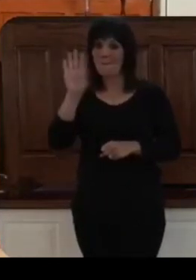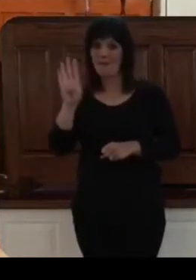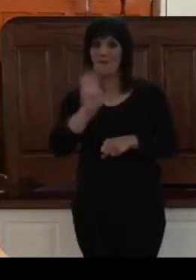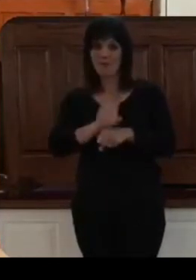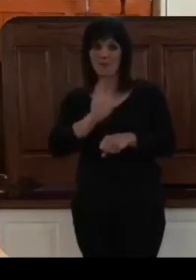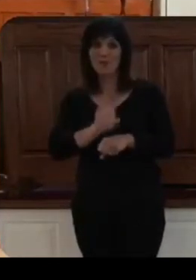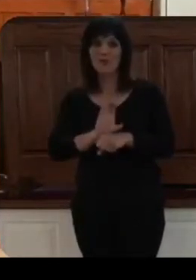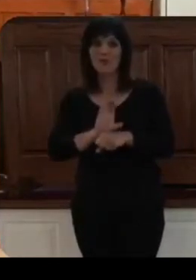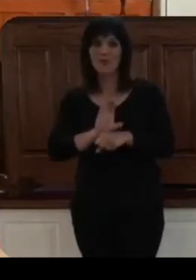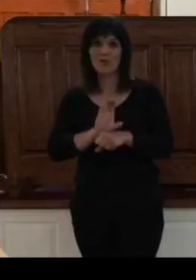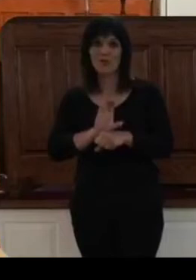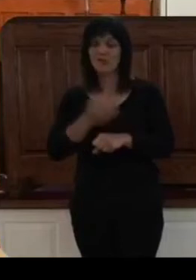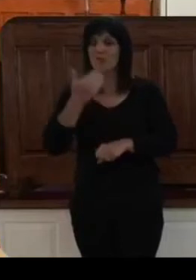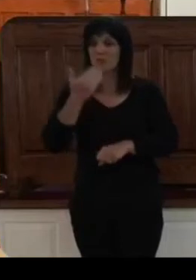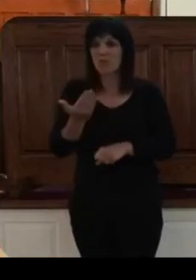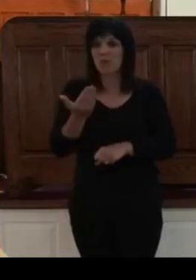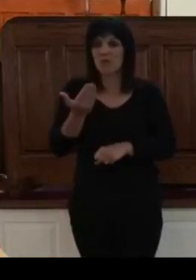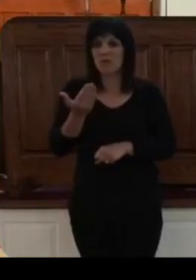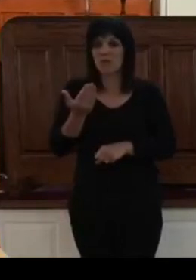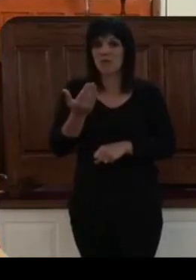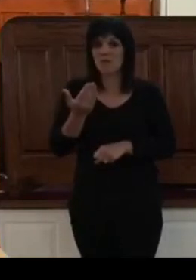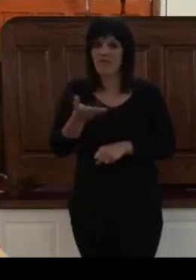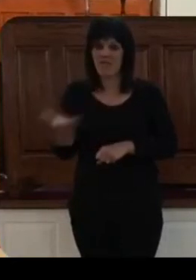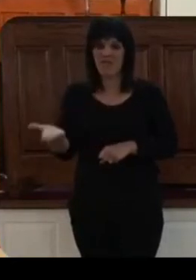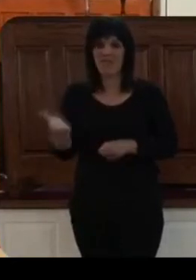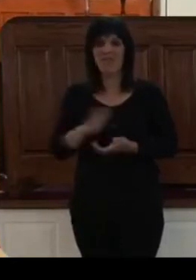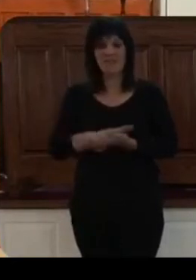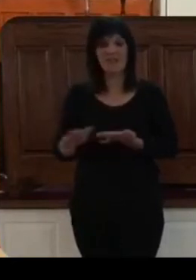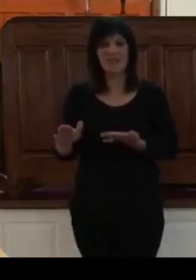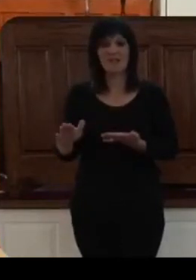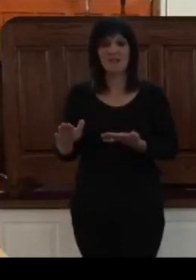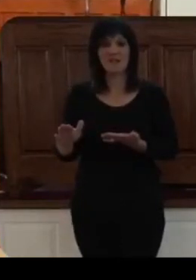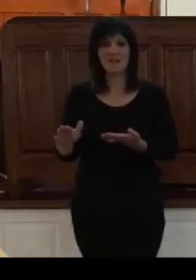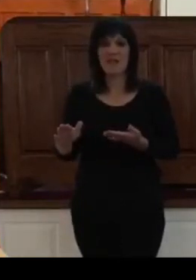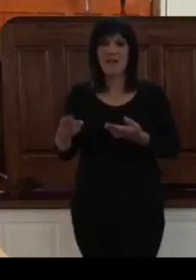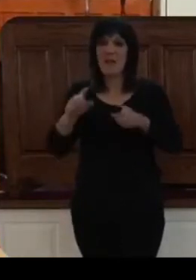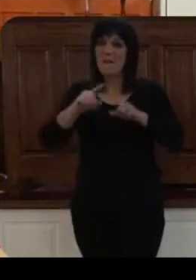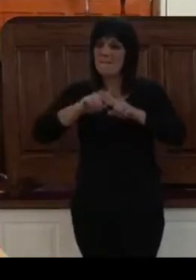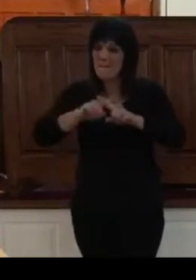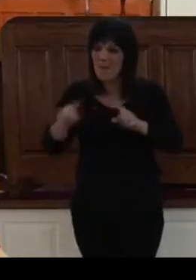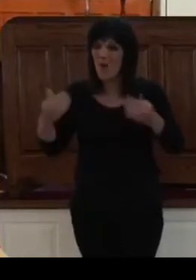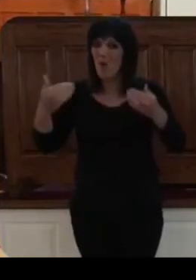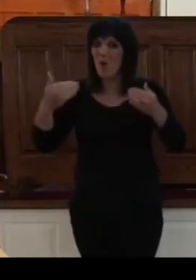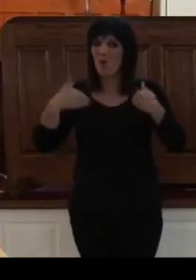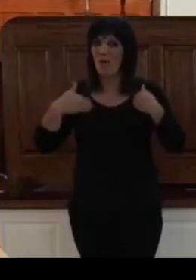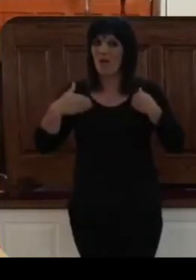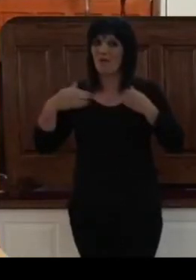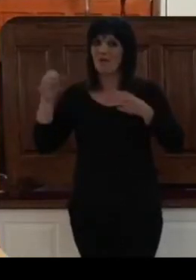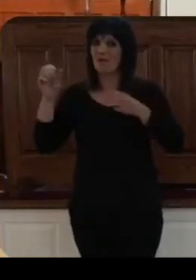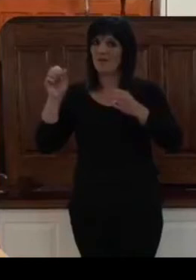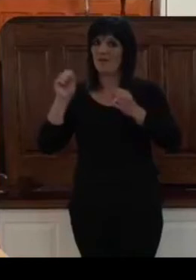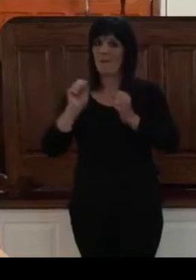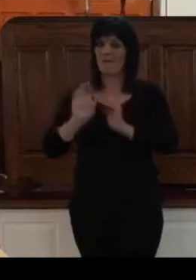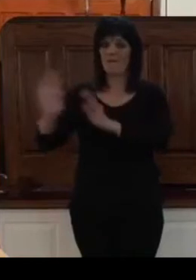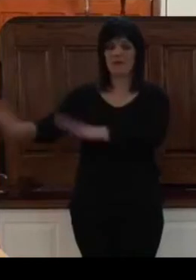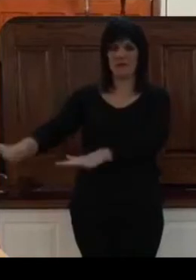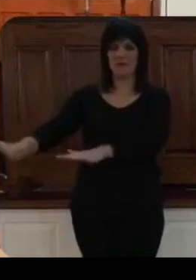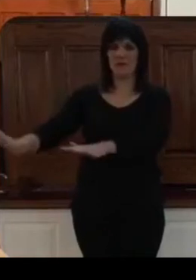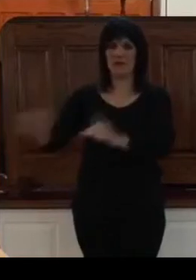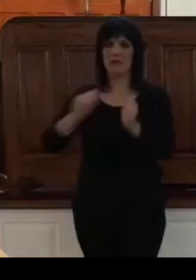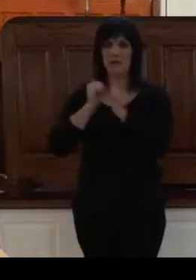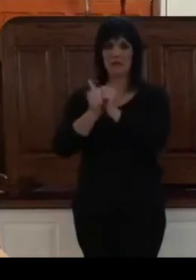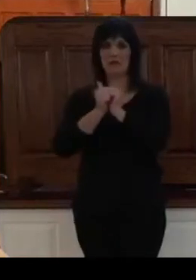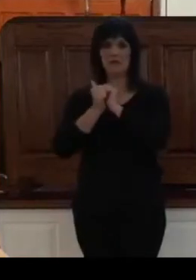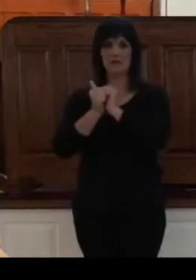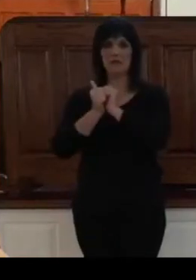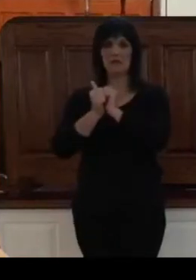is really handy. All these things are nice. But man, at some point we got to put them down and be together. Sometime we got to make sure